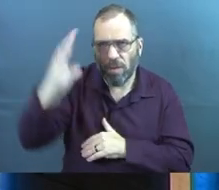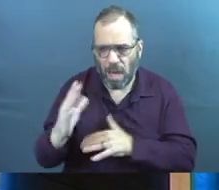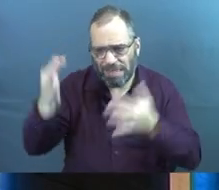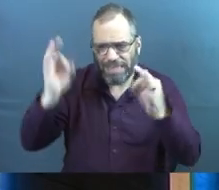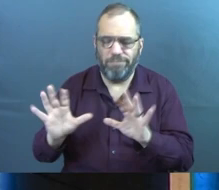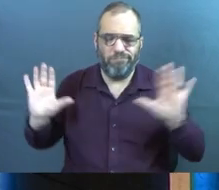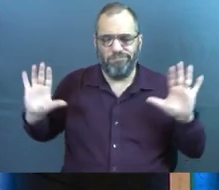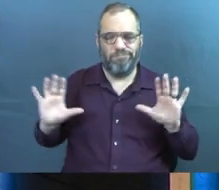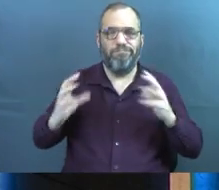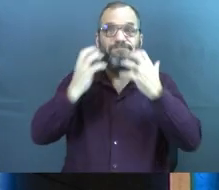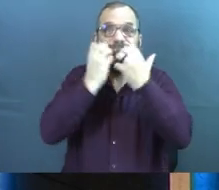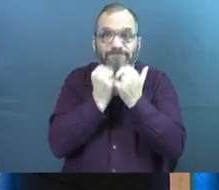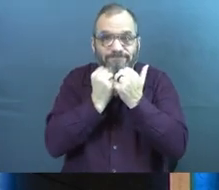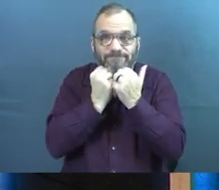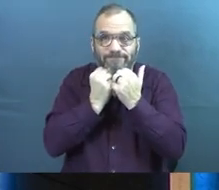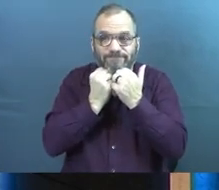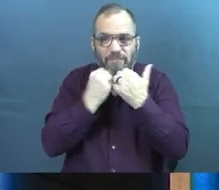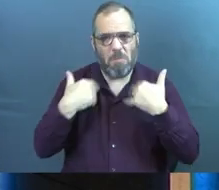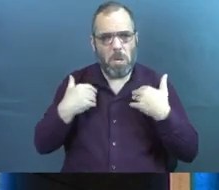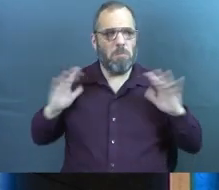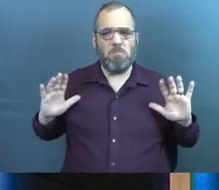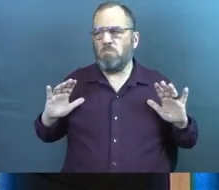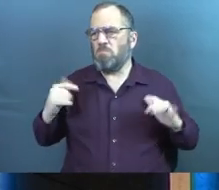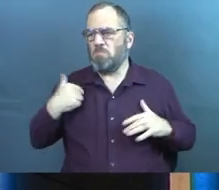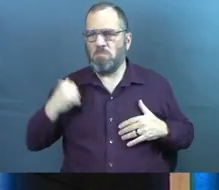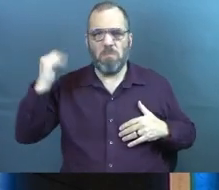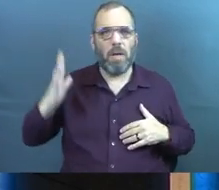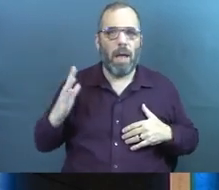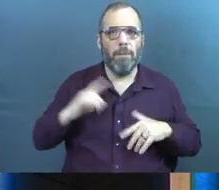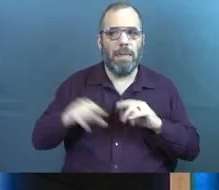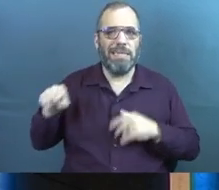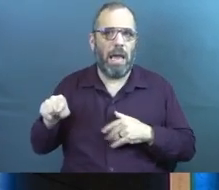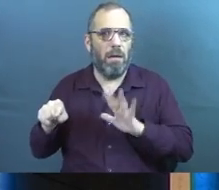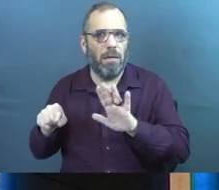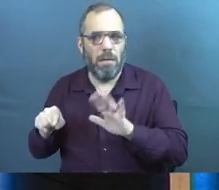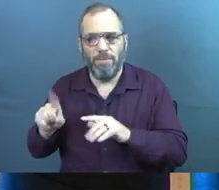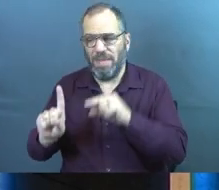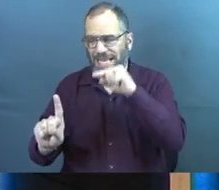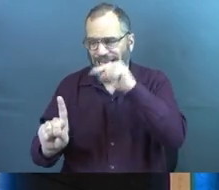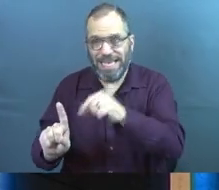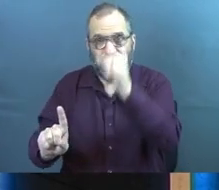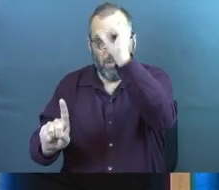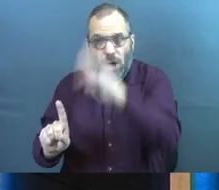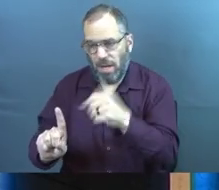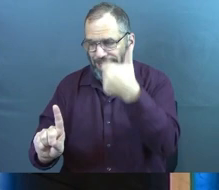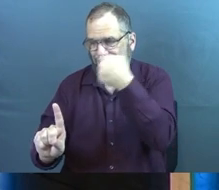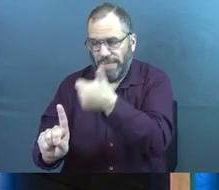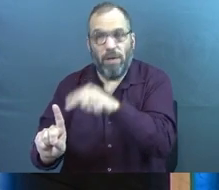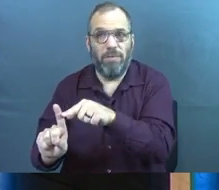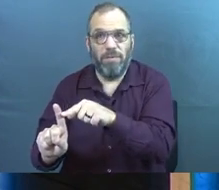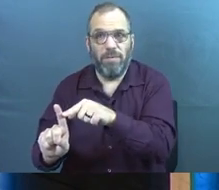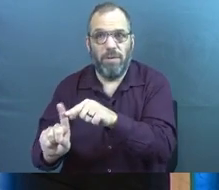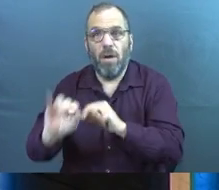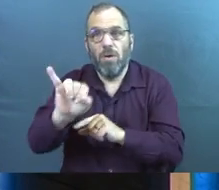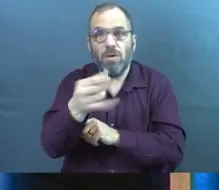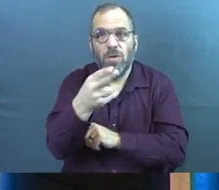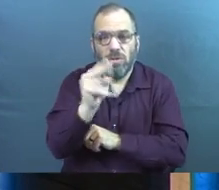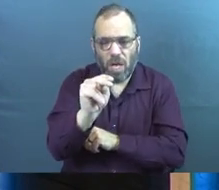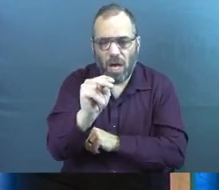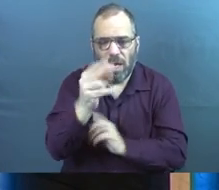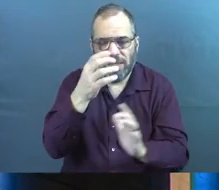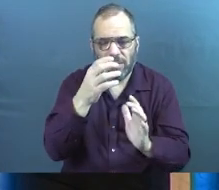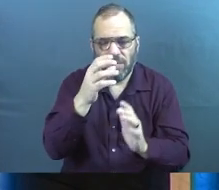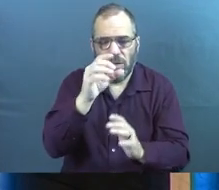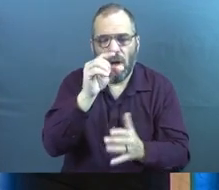that he decided not to cling to grasp to completely, but it's there. He is God himself.